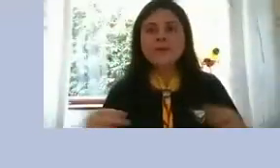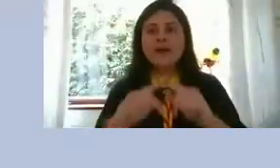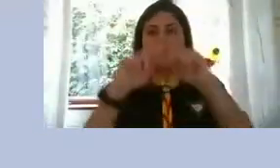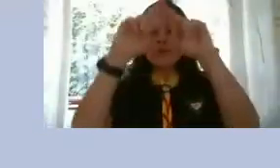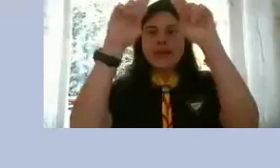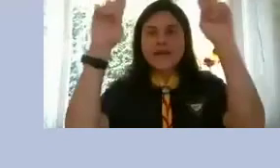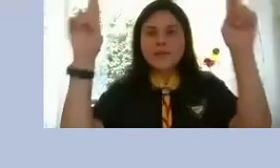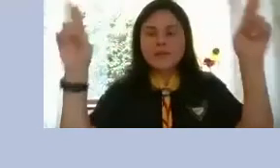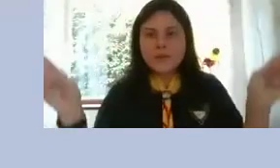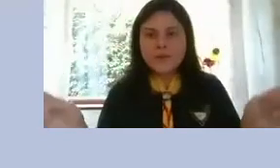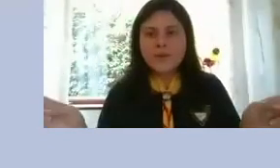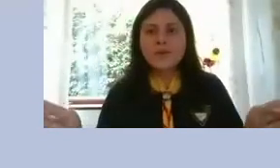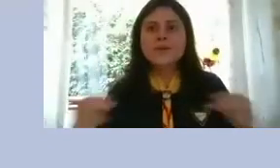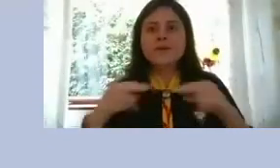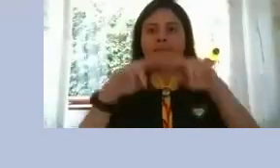rainbow,